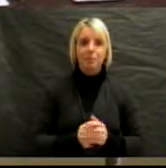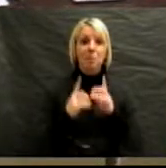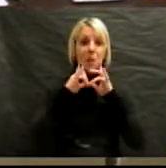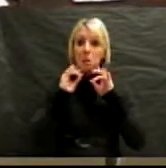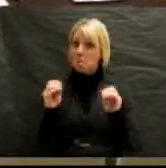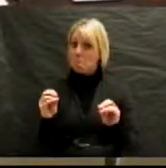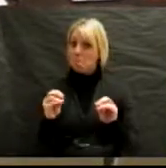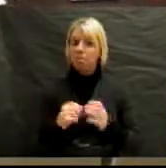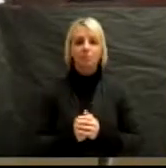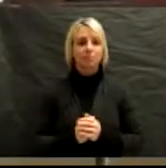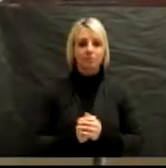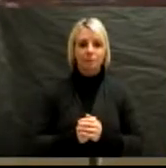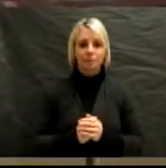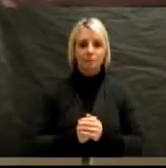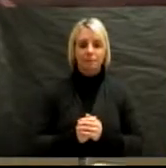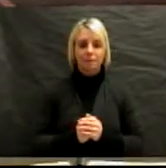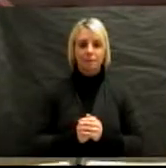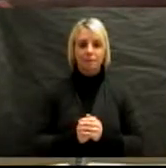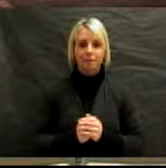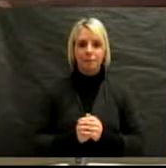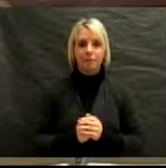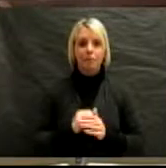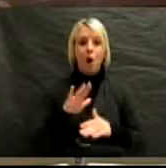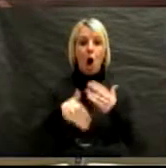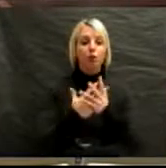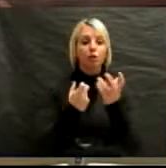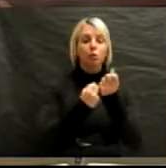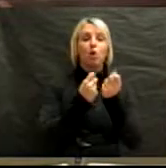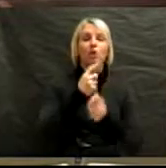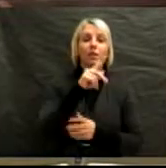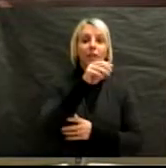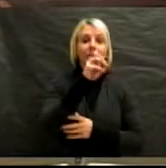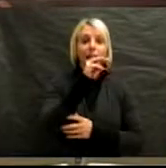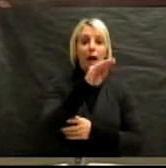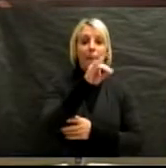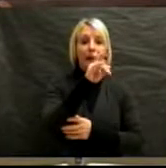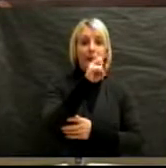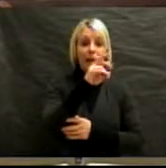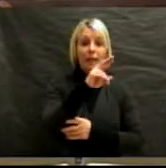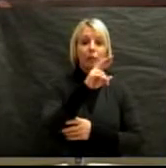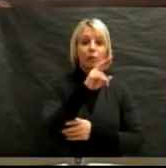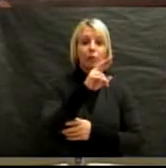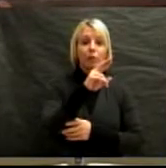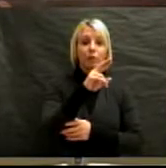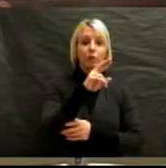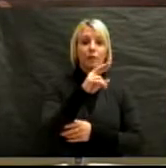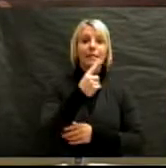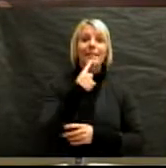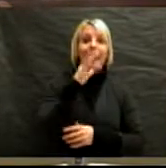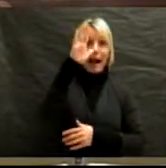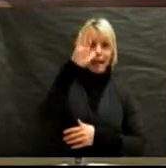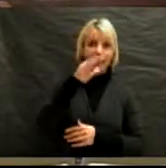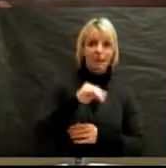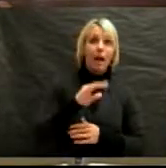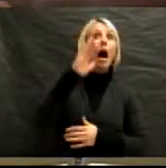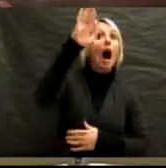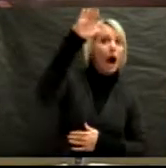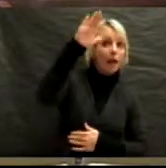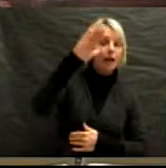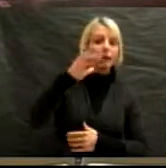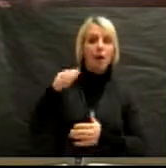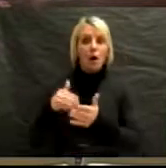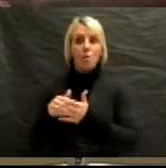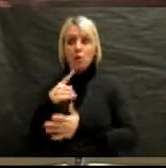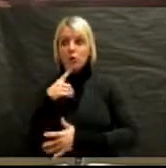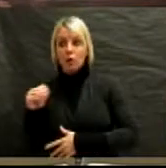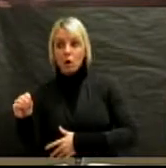All those in favor of Tom Casper as vice chair of the Faribault School Board signify by saying aye. Aye. Opposed, same sign. Motion